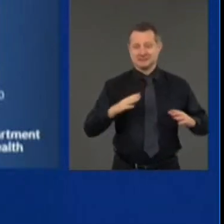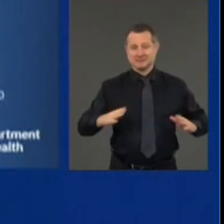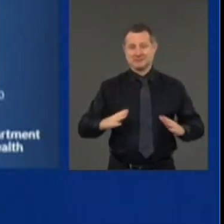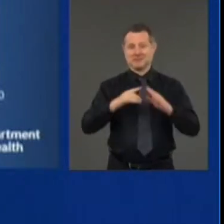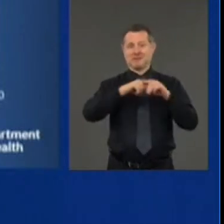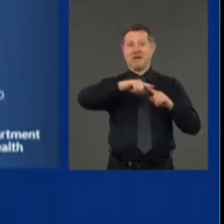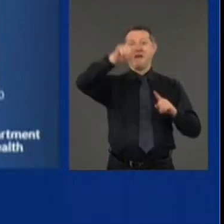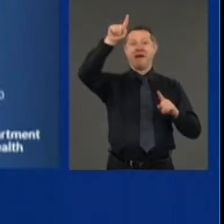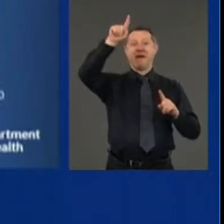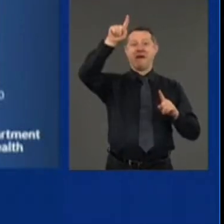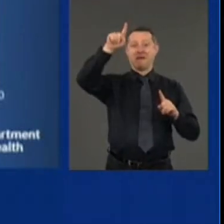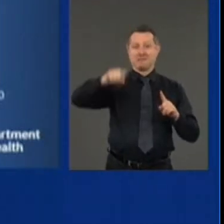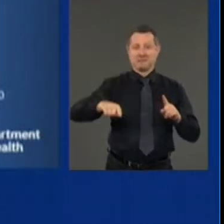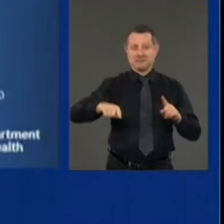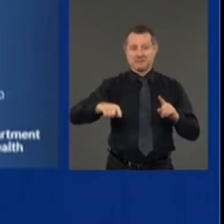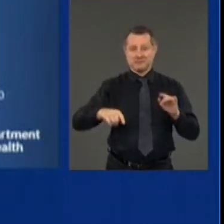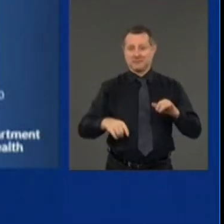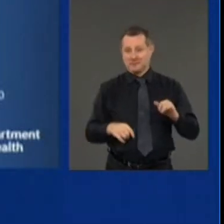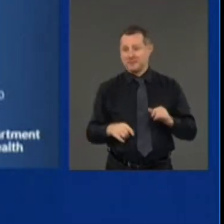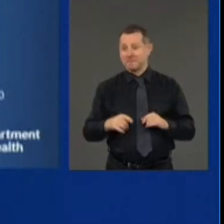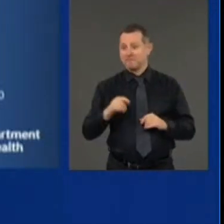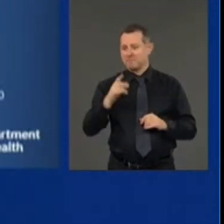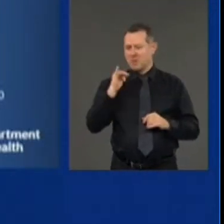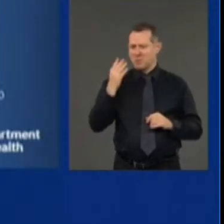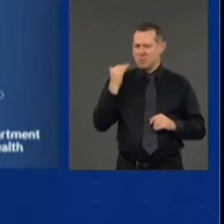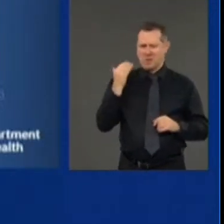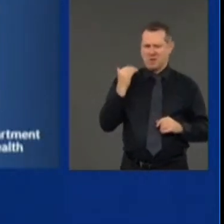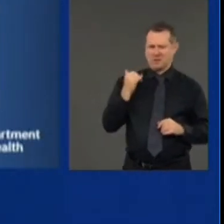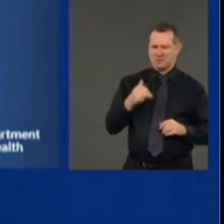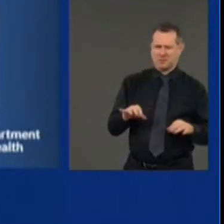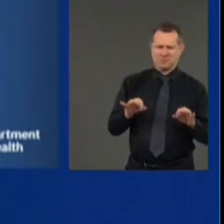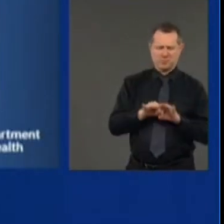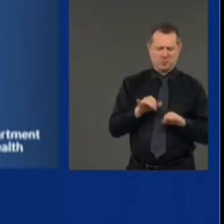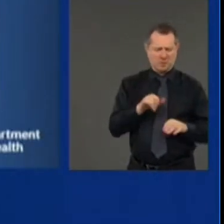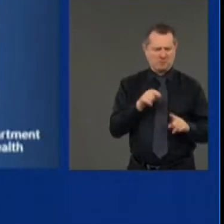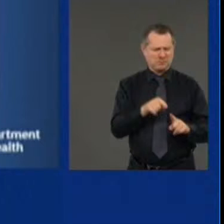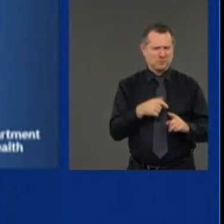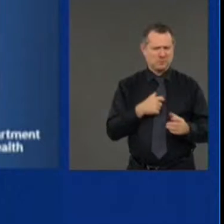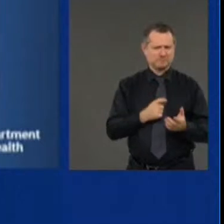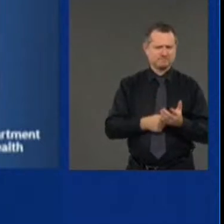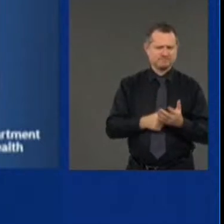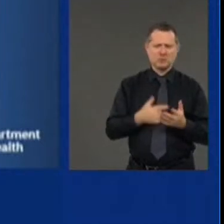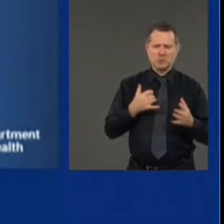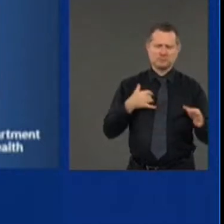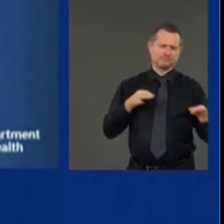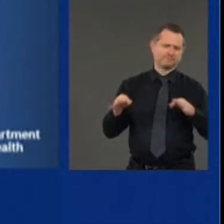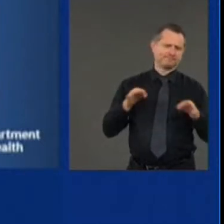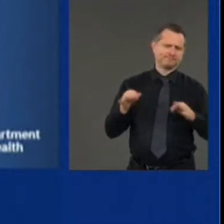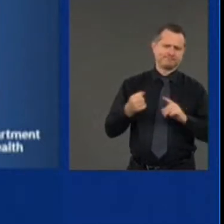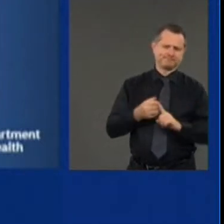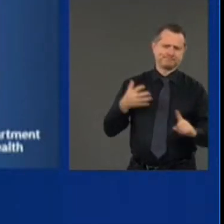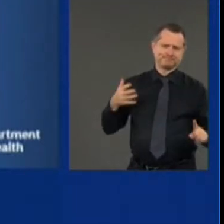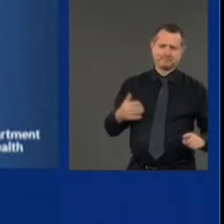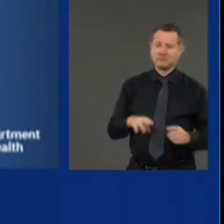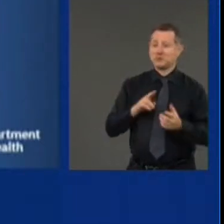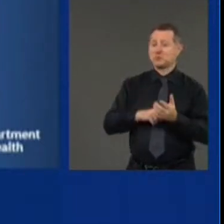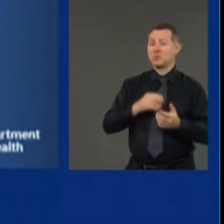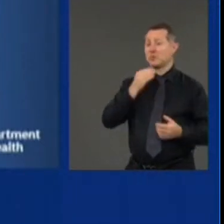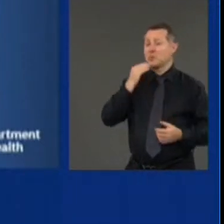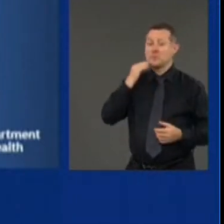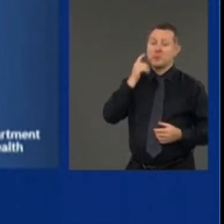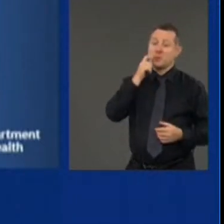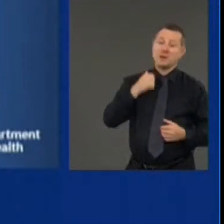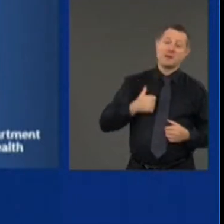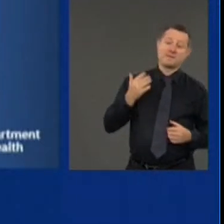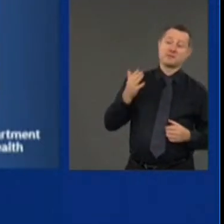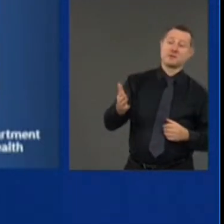us. One may ask, well, why does that matter? So let me explain. Because nursing home residents' fatalities peaked